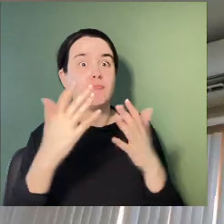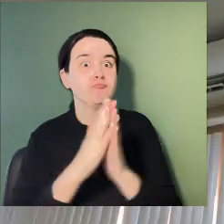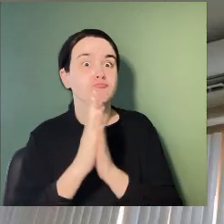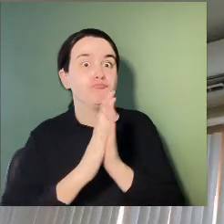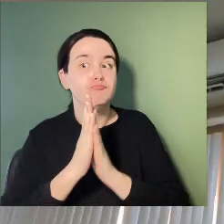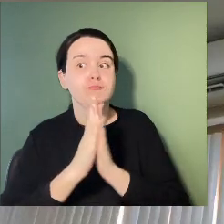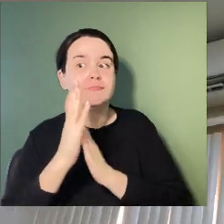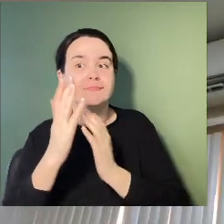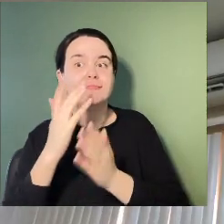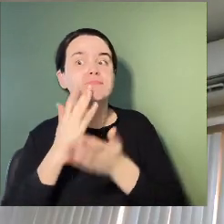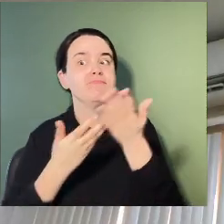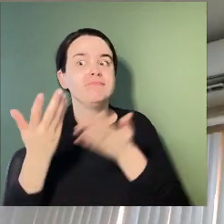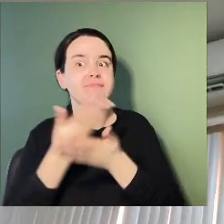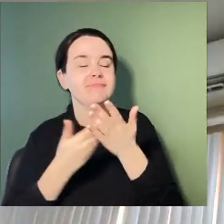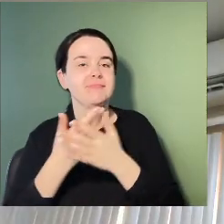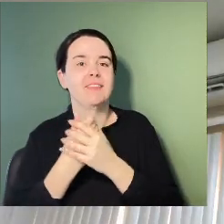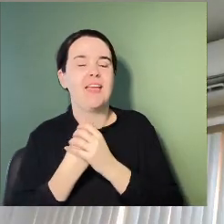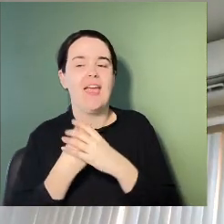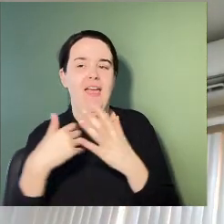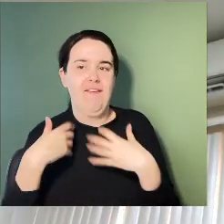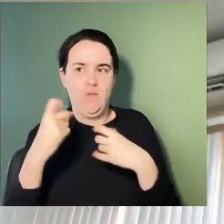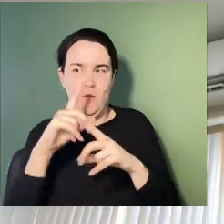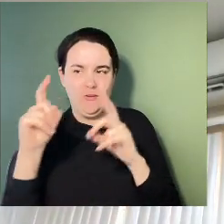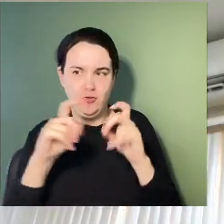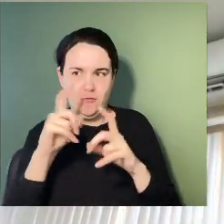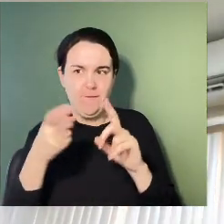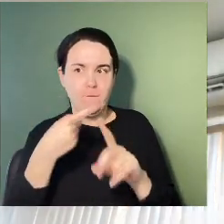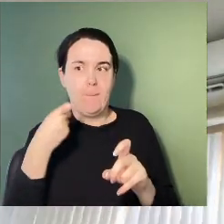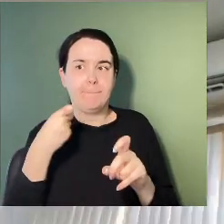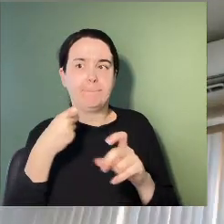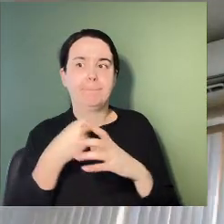also surface questions from